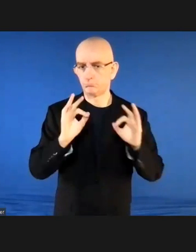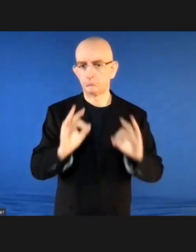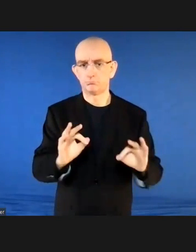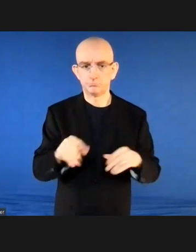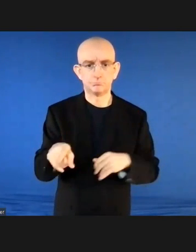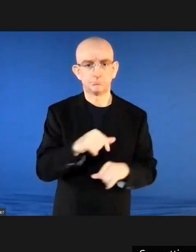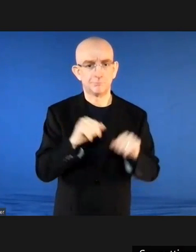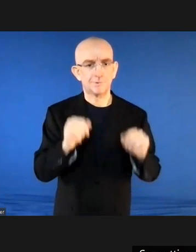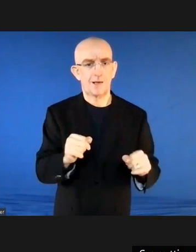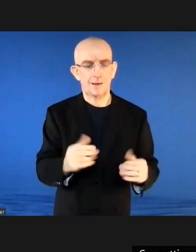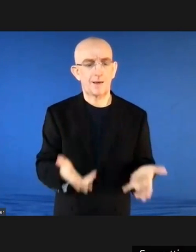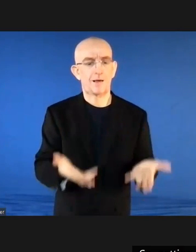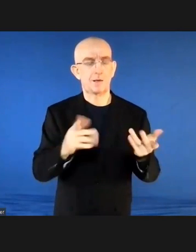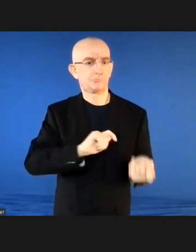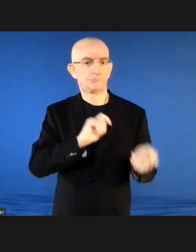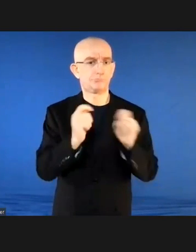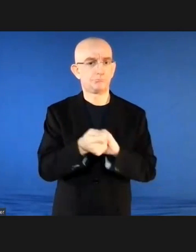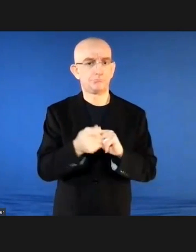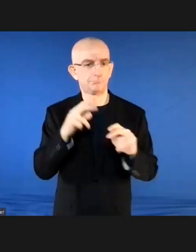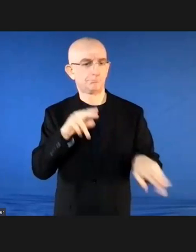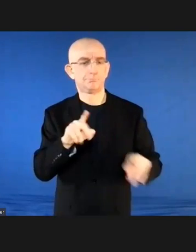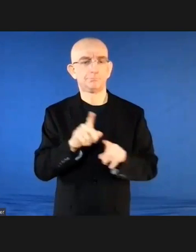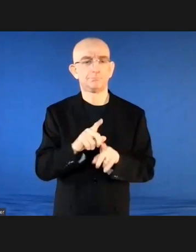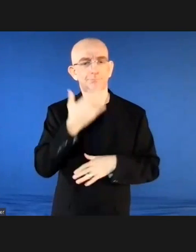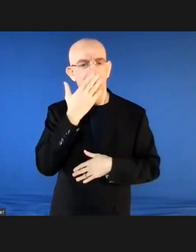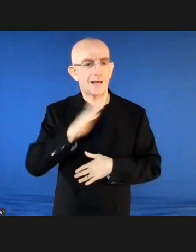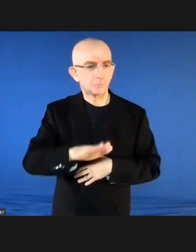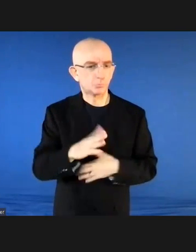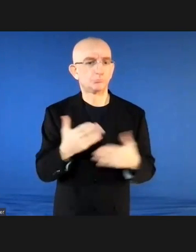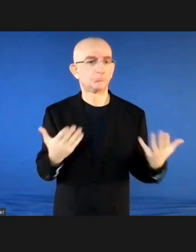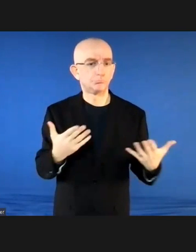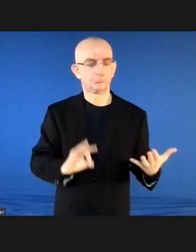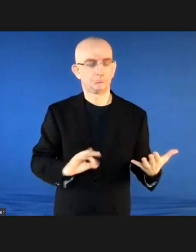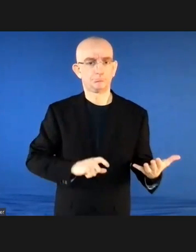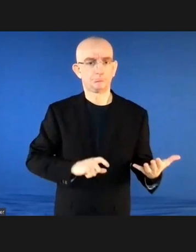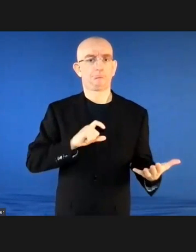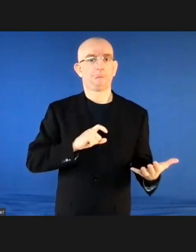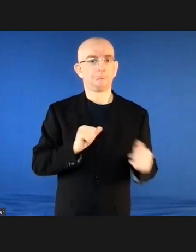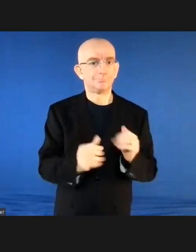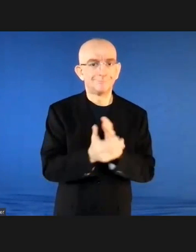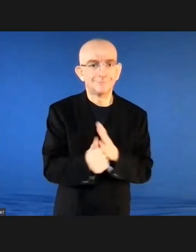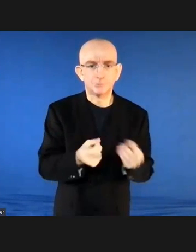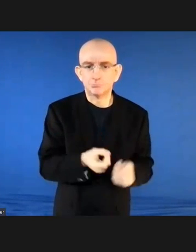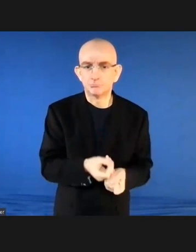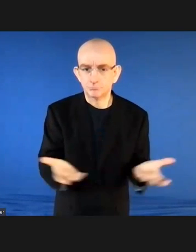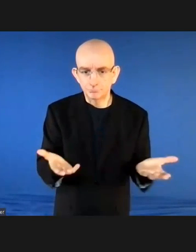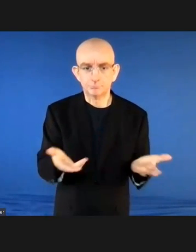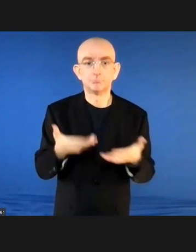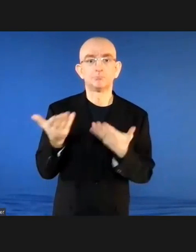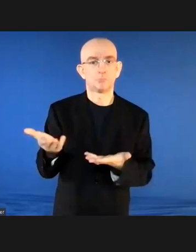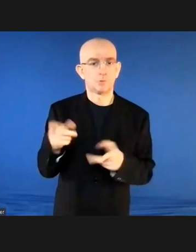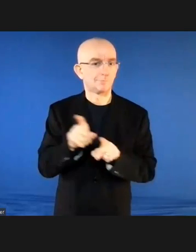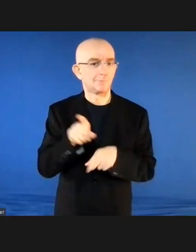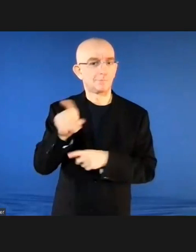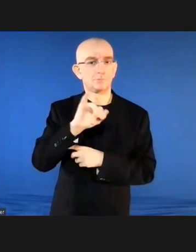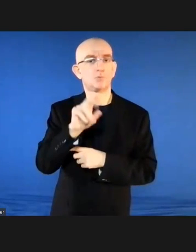skills, but they also need to learn. And Joanna mentioned this, the whole education system needs to change to